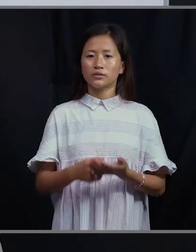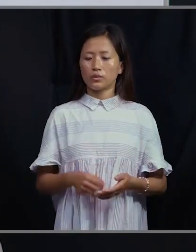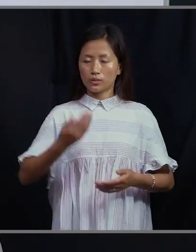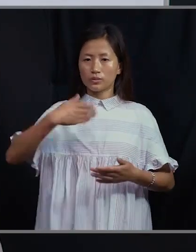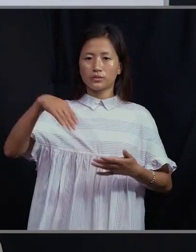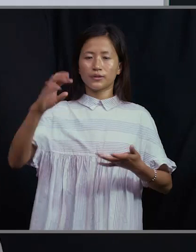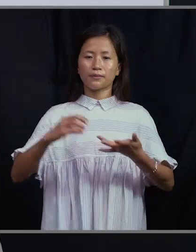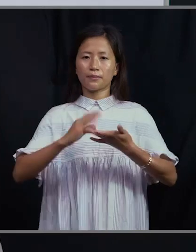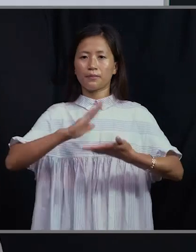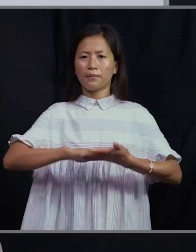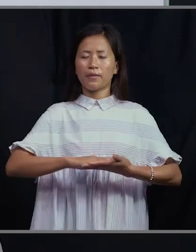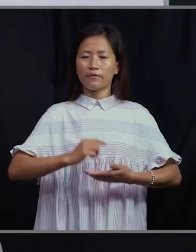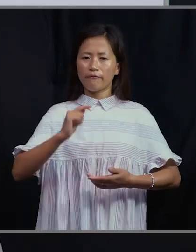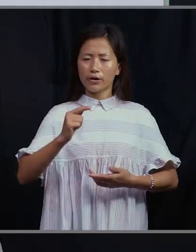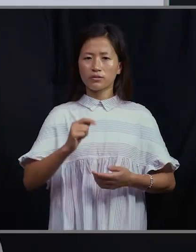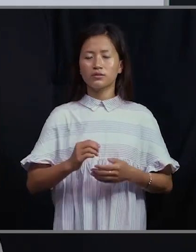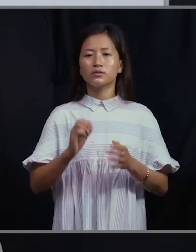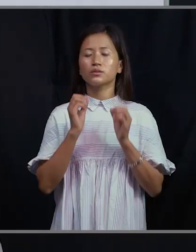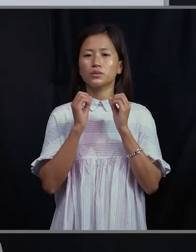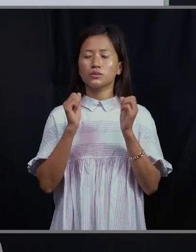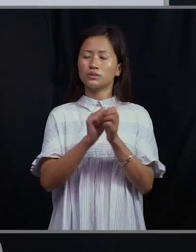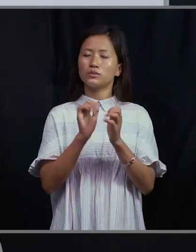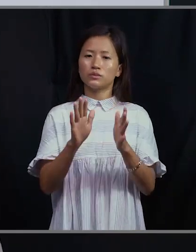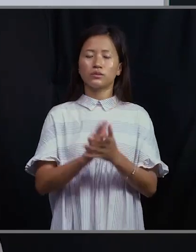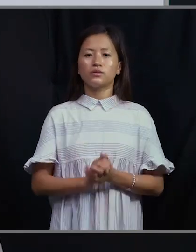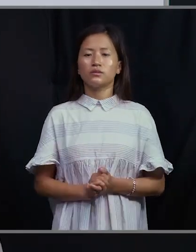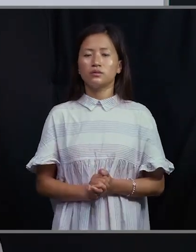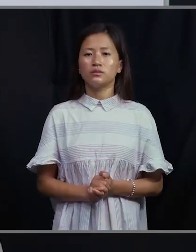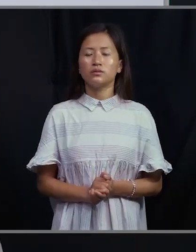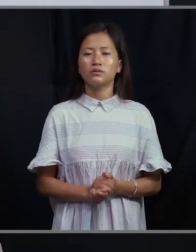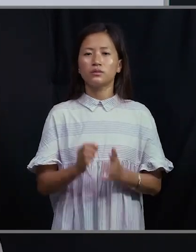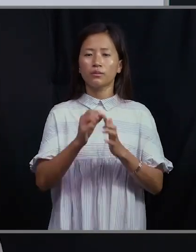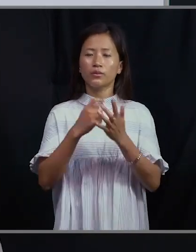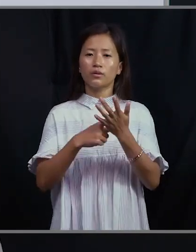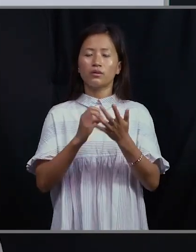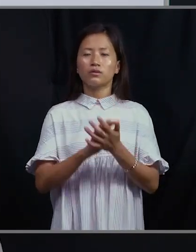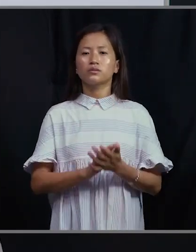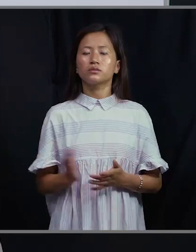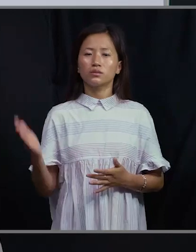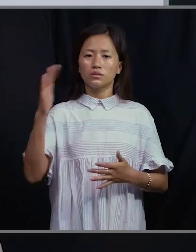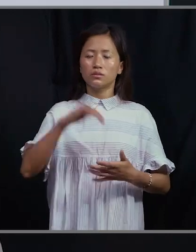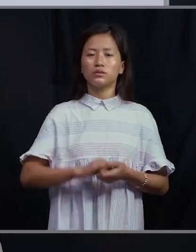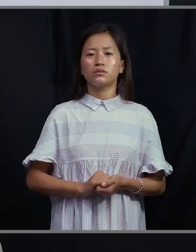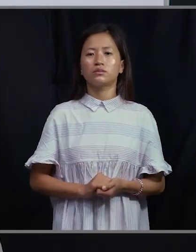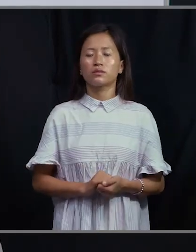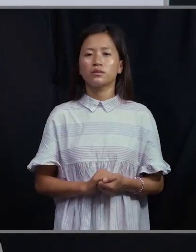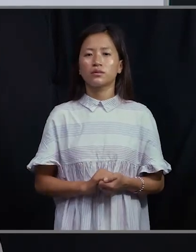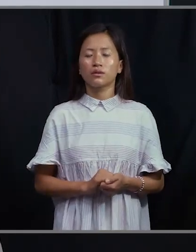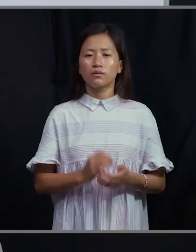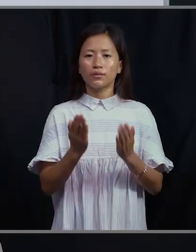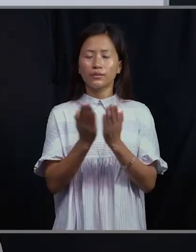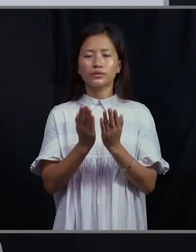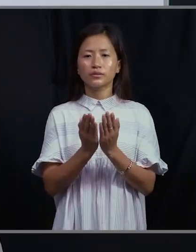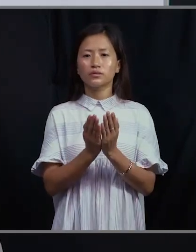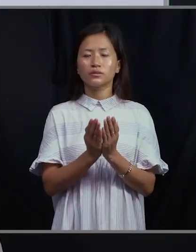married very soon. And this particular proclamation, okay, is also called as reading